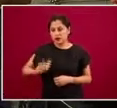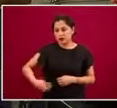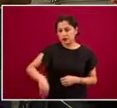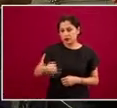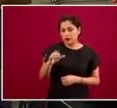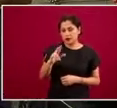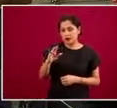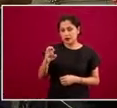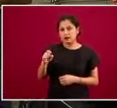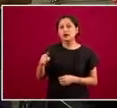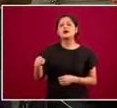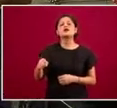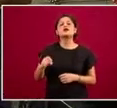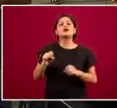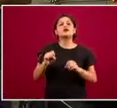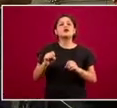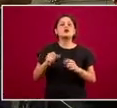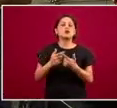symptoms.